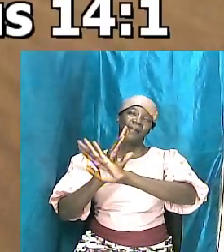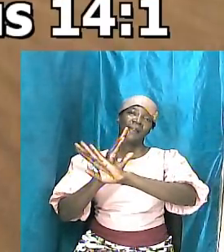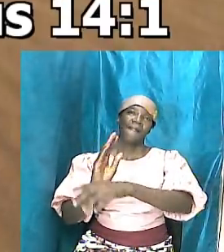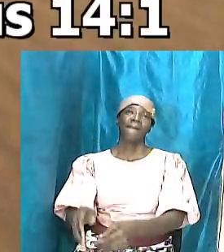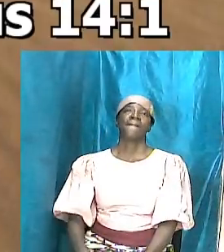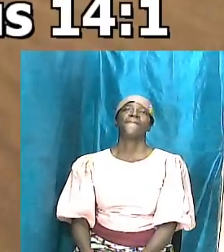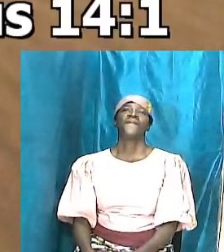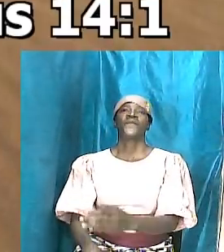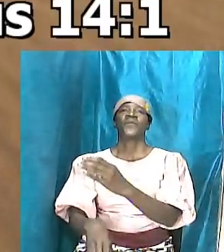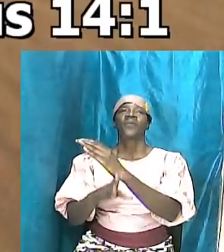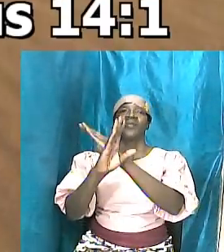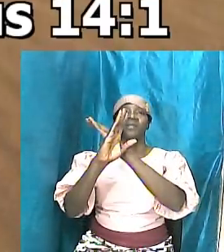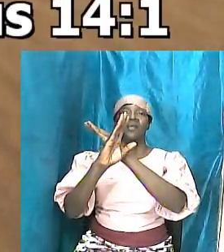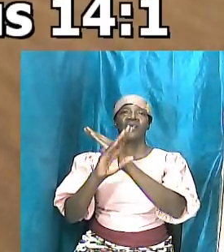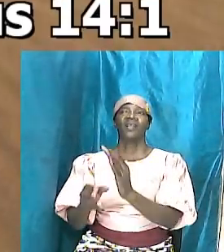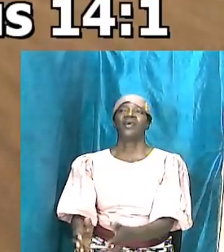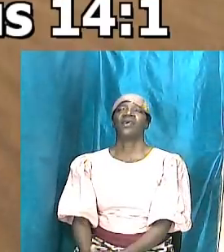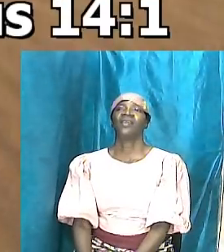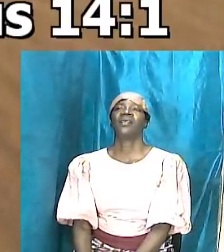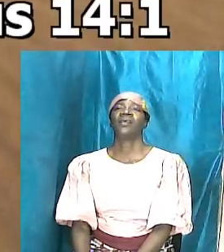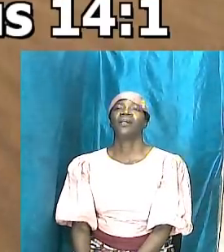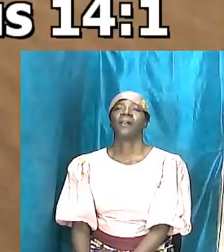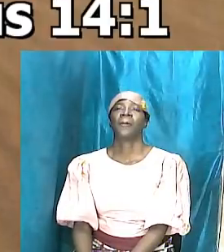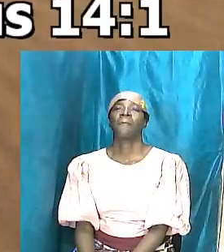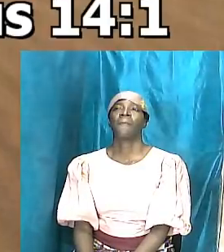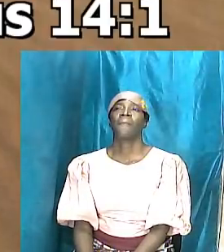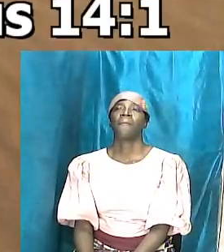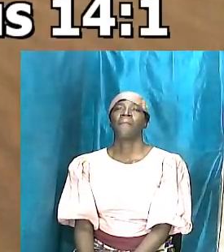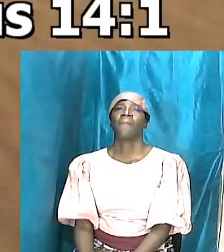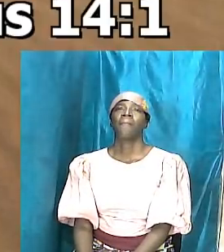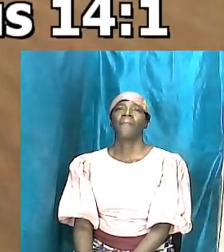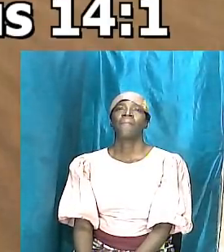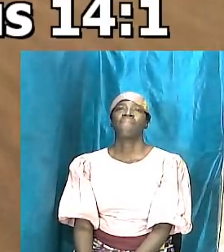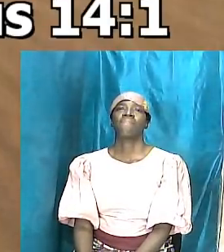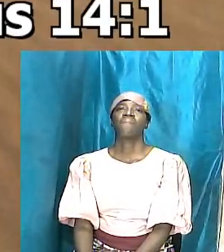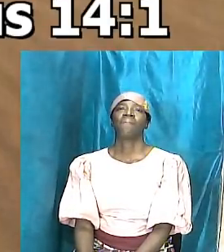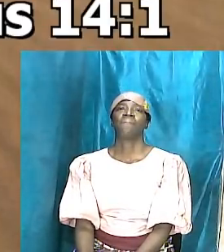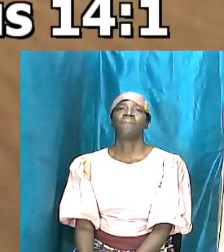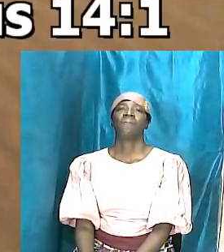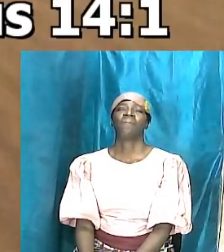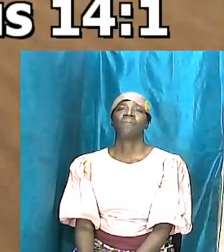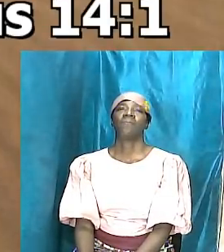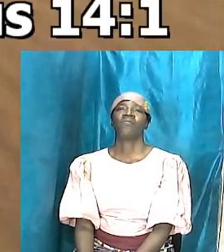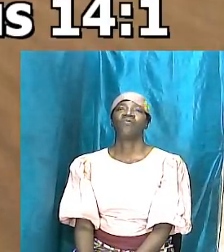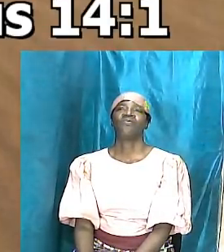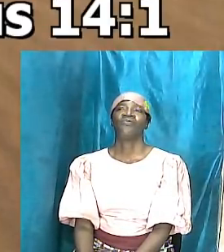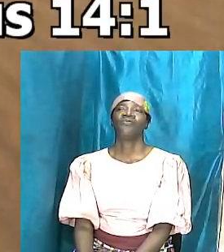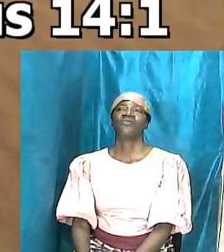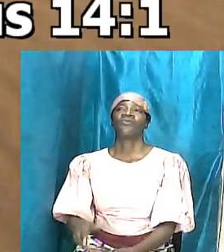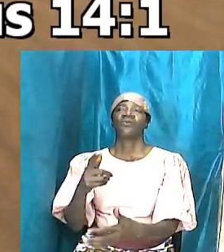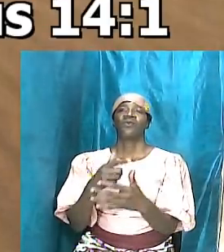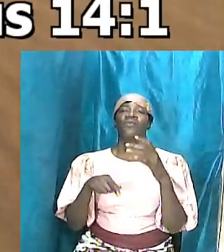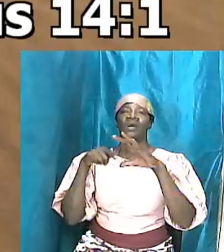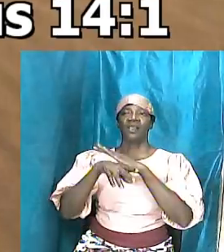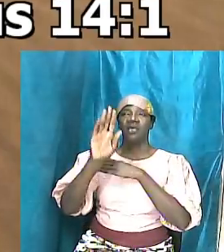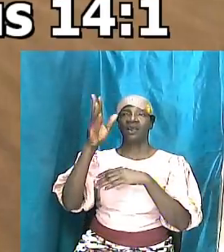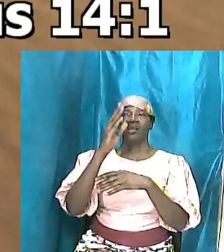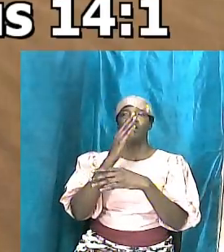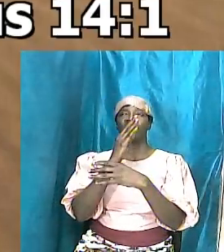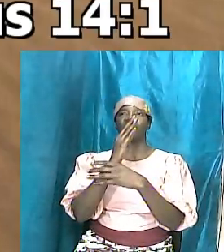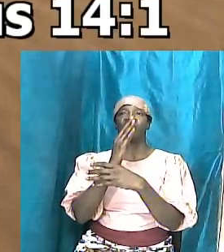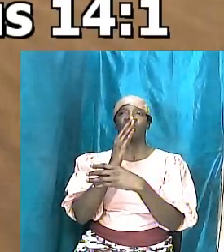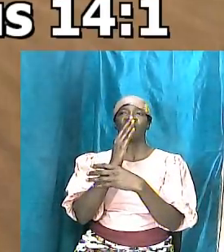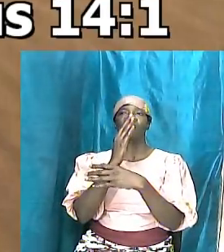Let's find that verse, because I'm going to read from there, and then I'm going to kind of give us a little, "What is it that you have in your